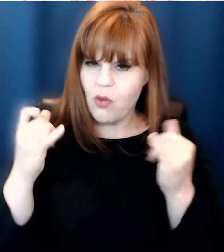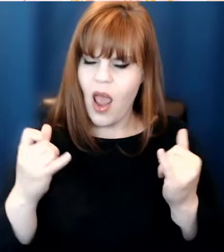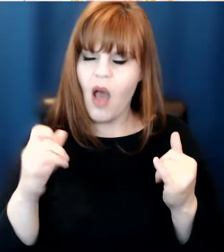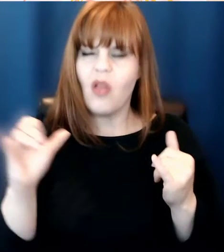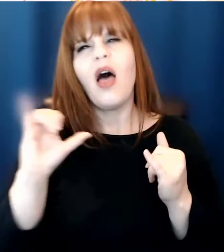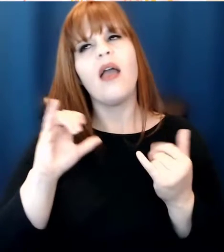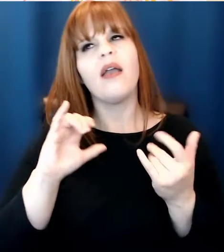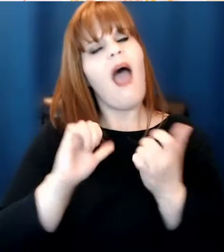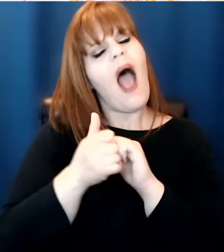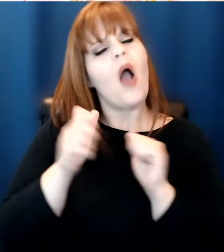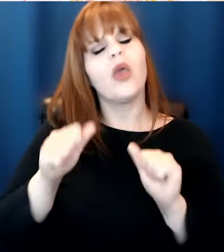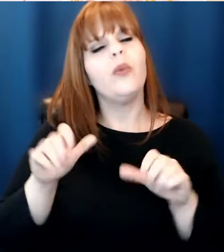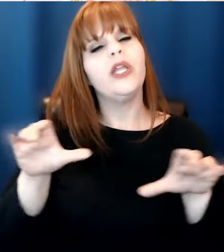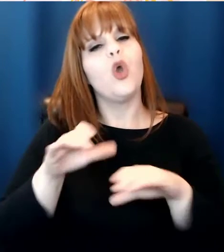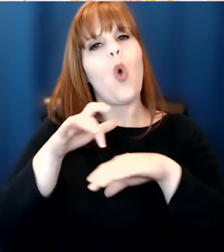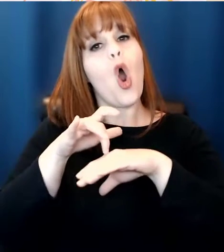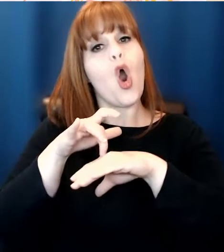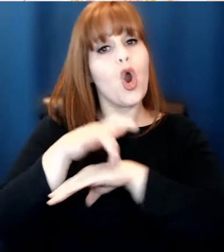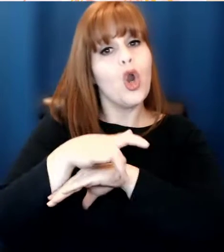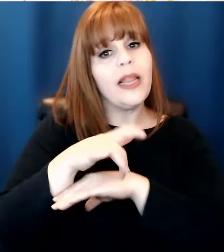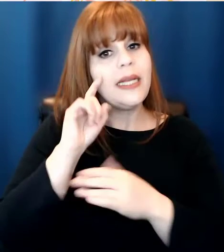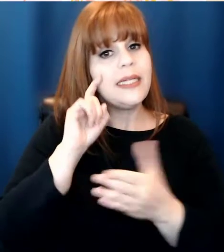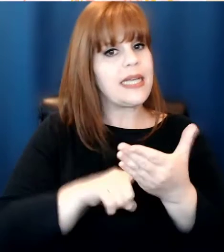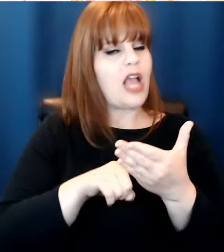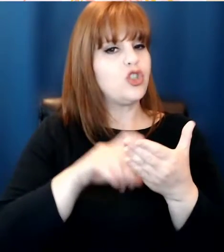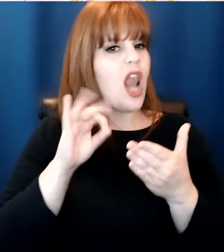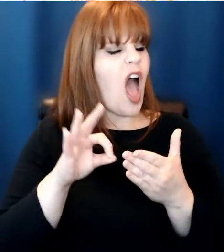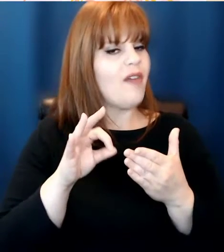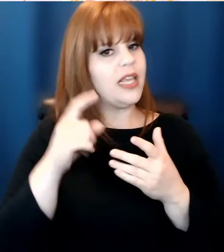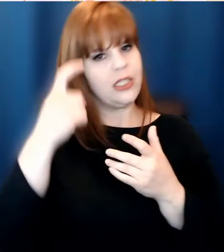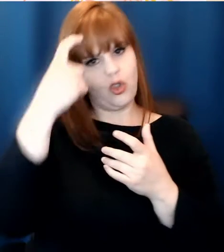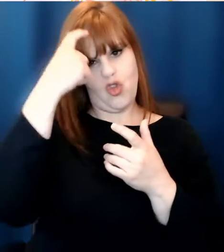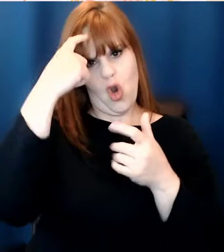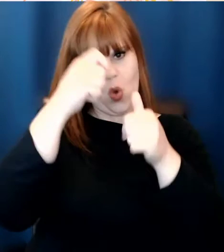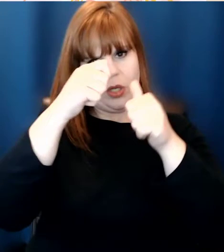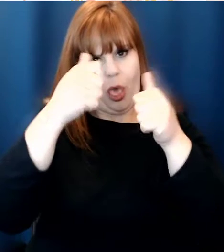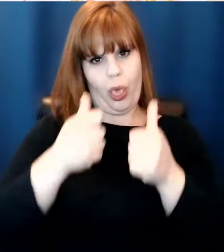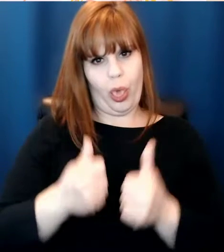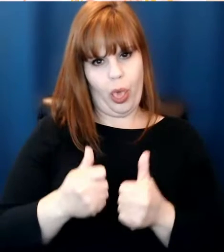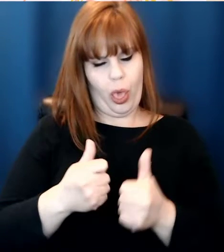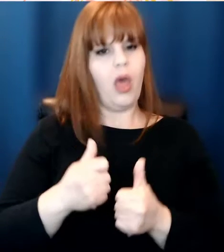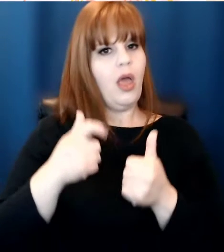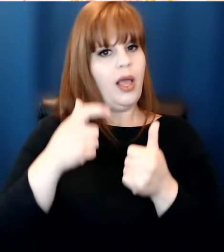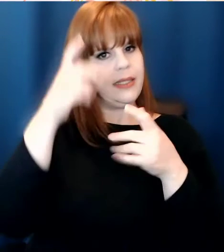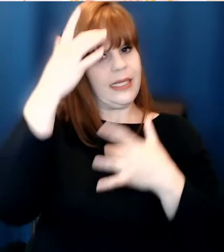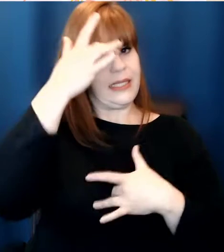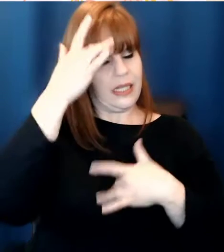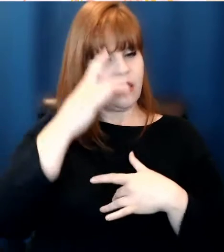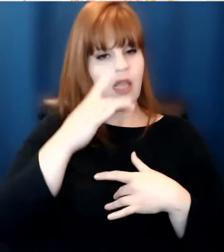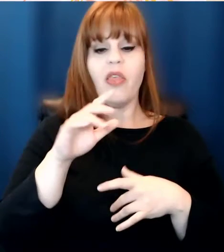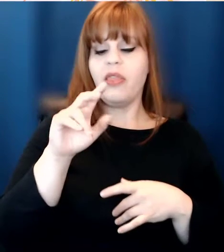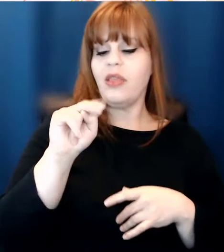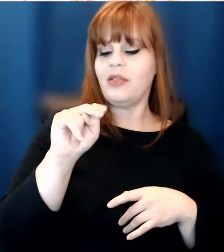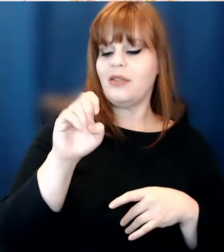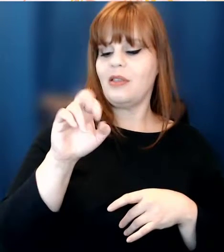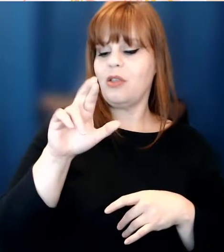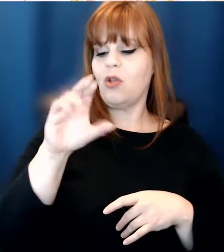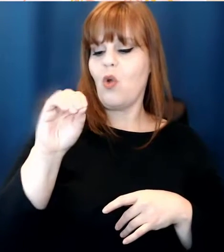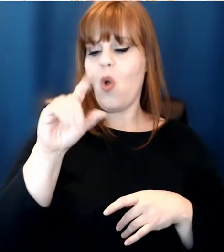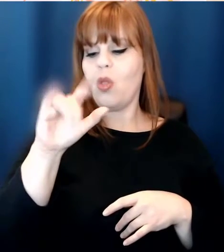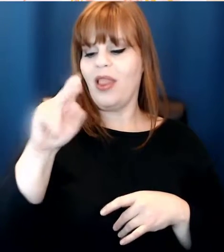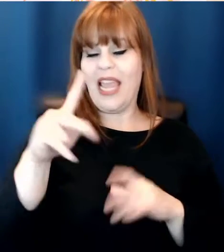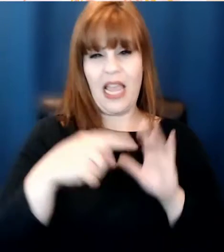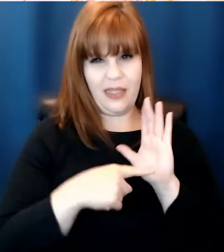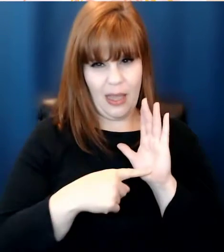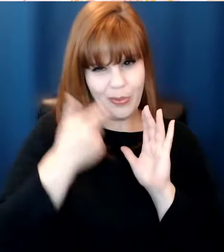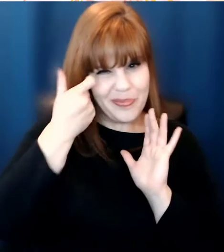can we do early detection of these neurodegenerative diseases? As I mentioned, kind of this Neuralink example where you can actually download